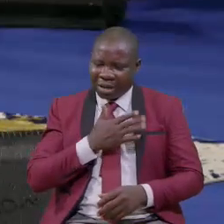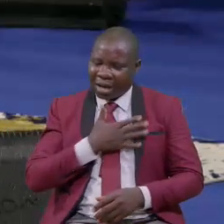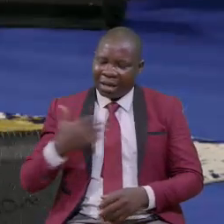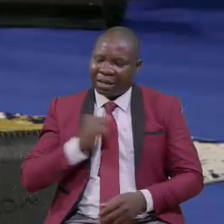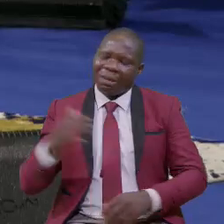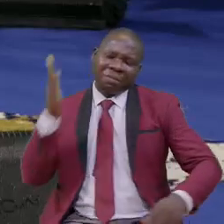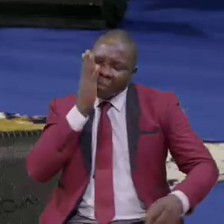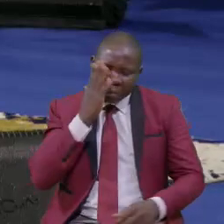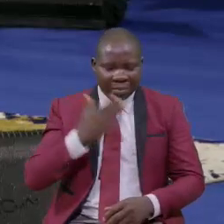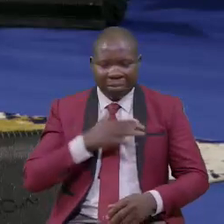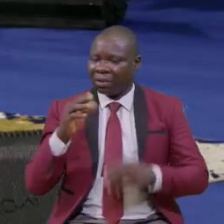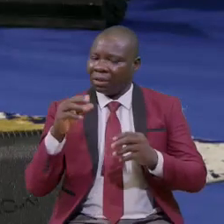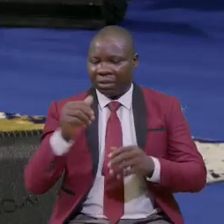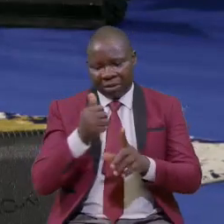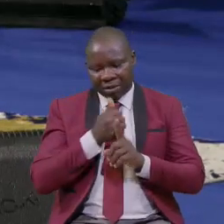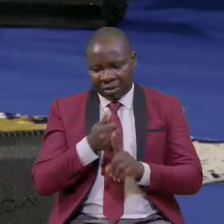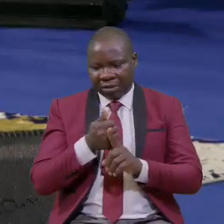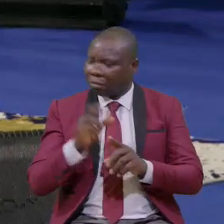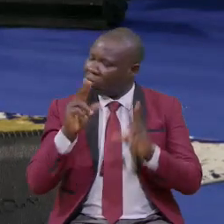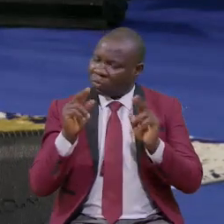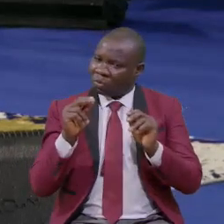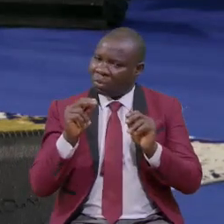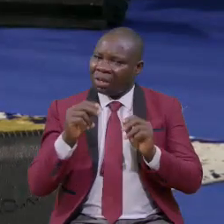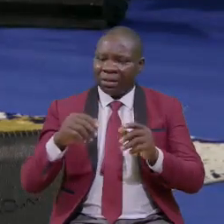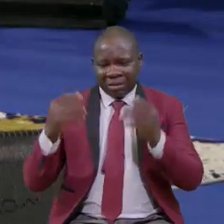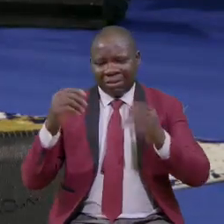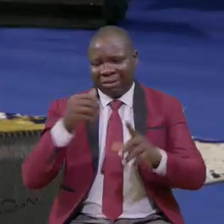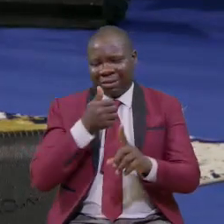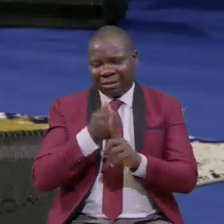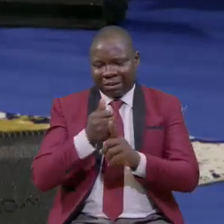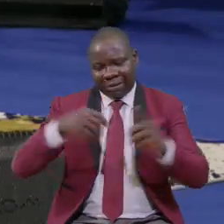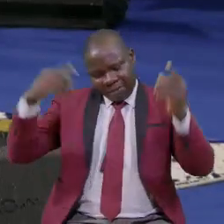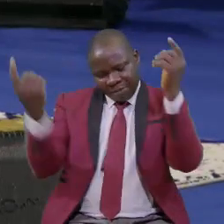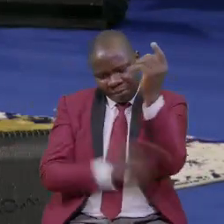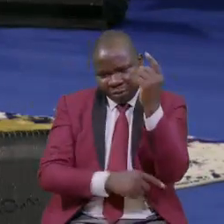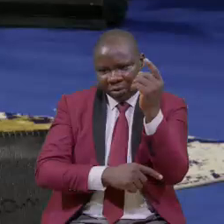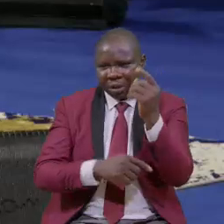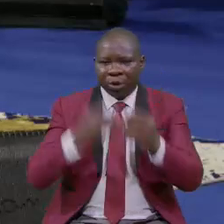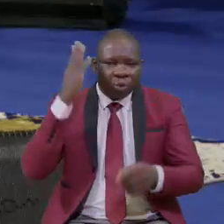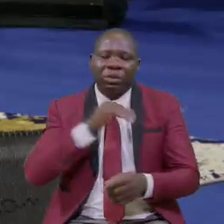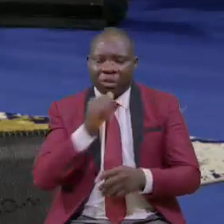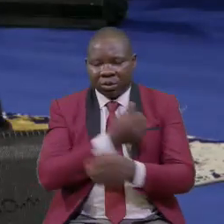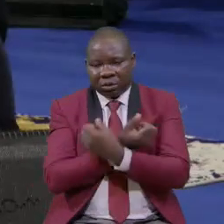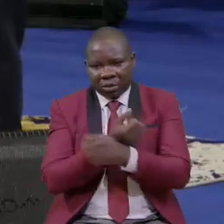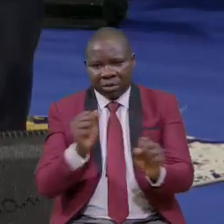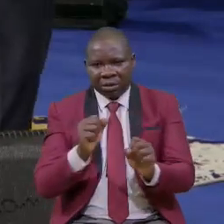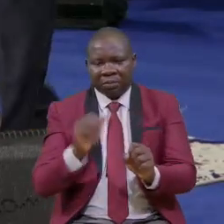Self-punishment. Does that save? No. By resolution? Are you saved?